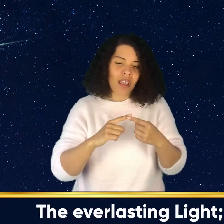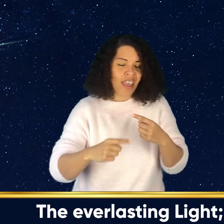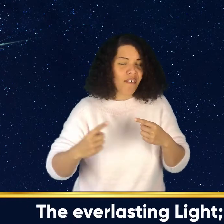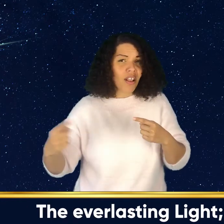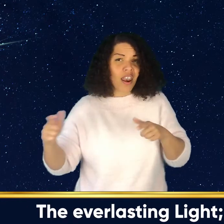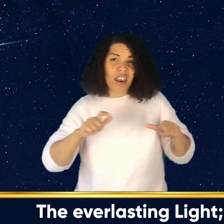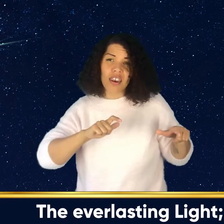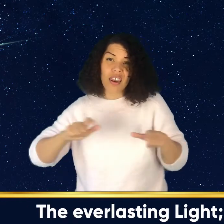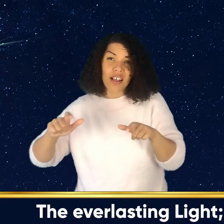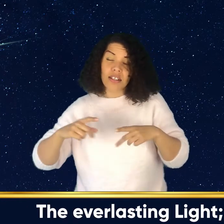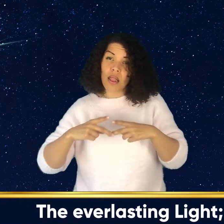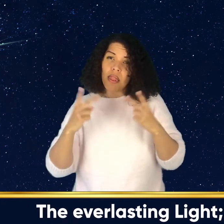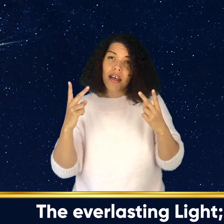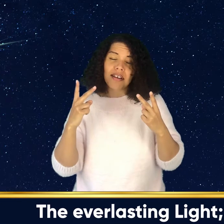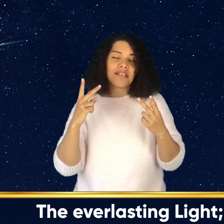shineth the